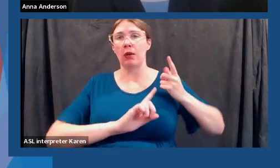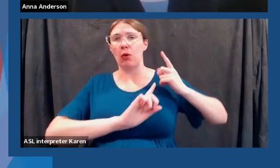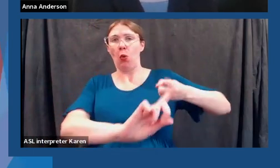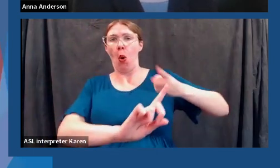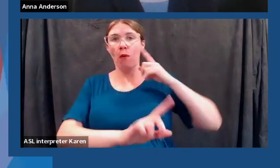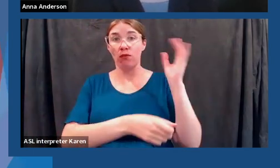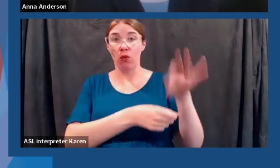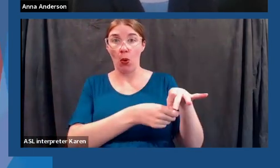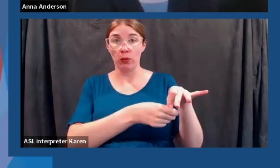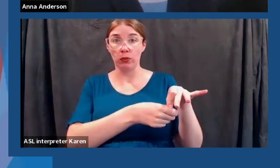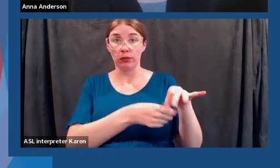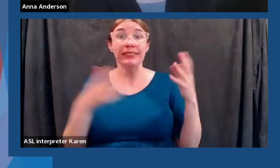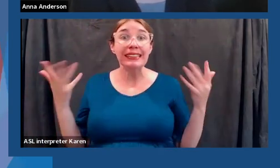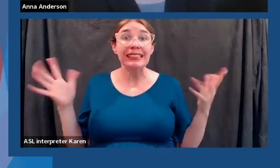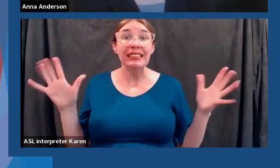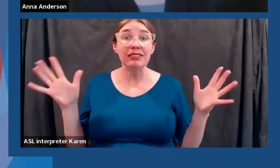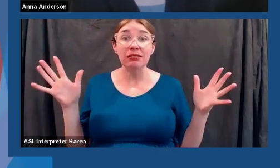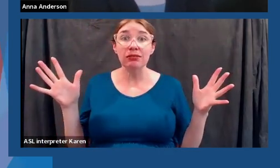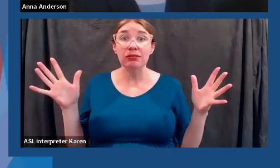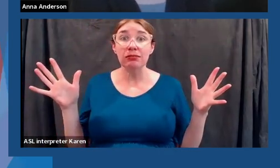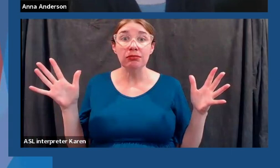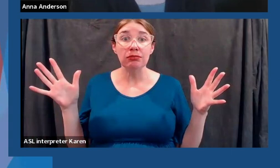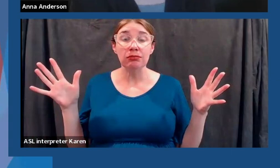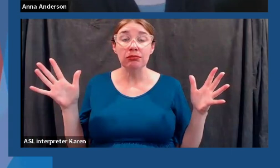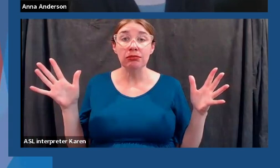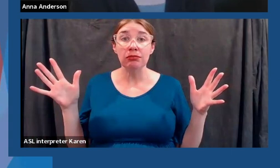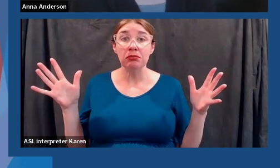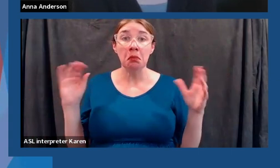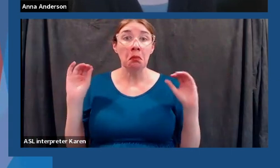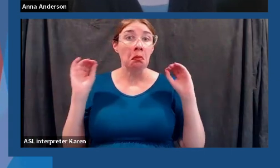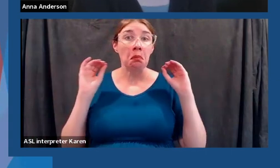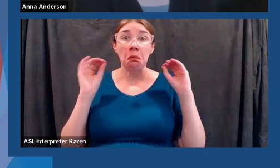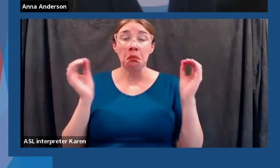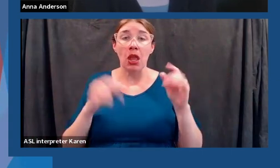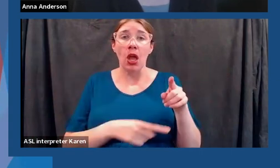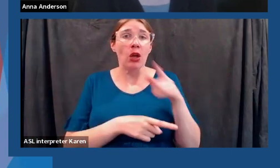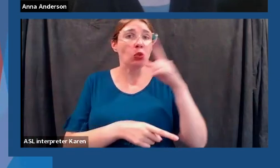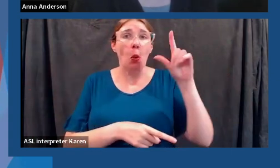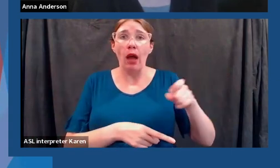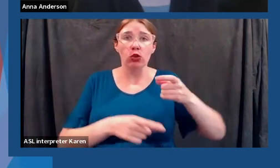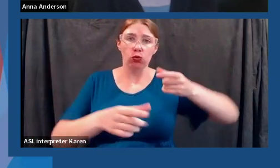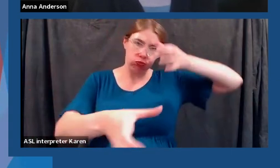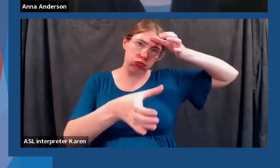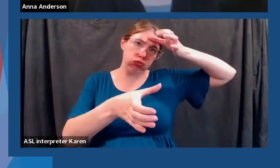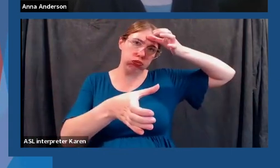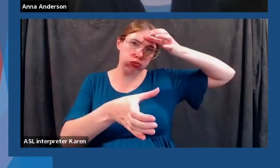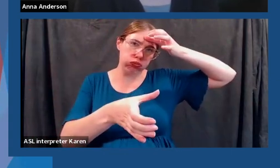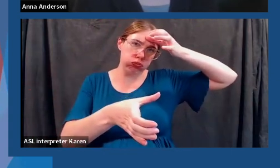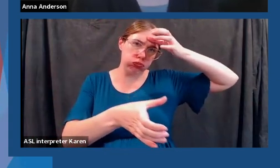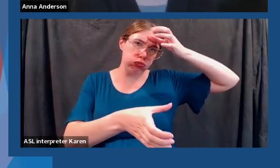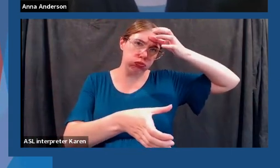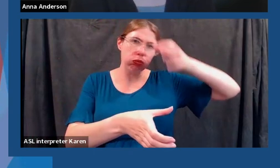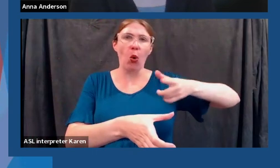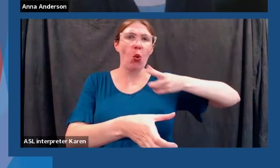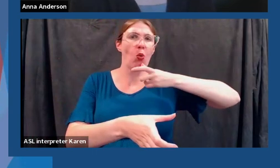It's not anything else. It's not having a robust knowledge of the candidates. Lots of people